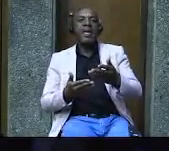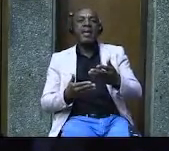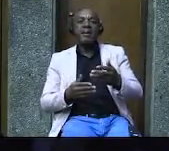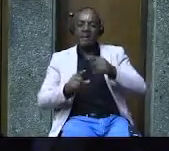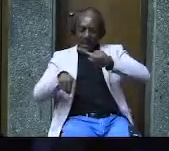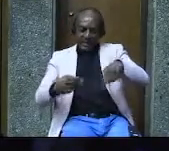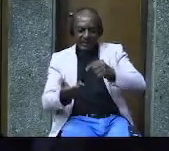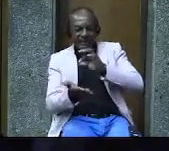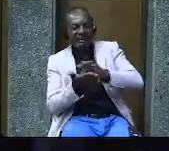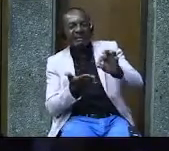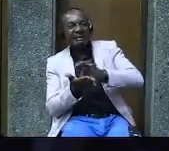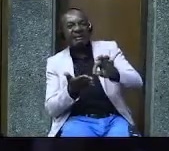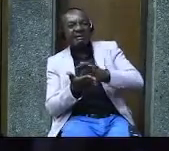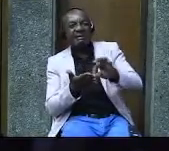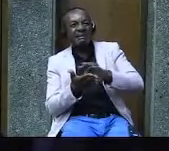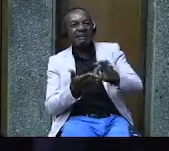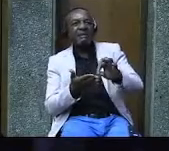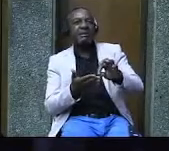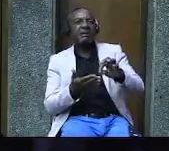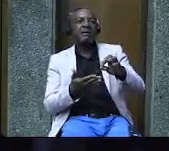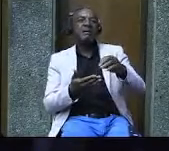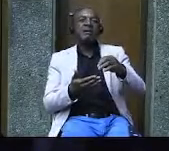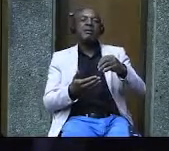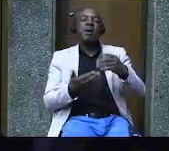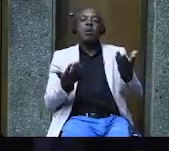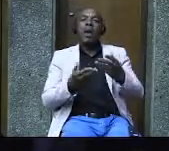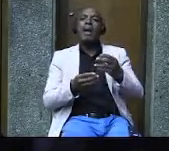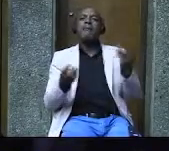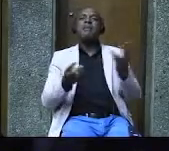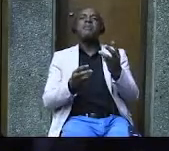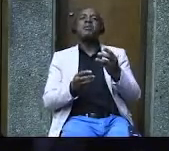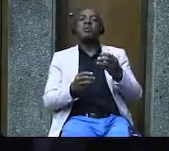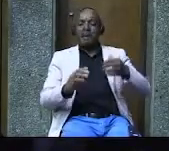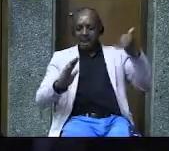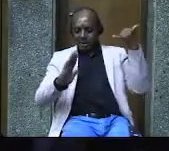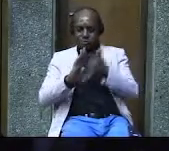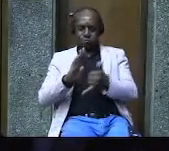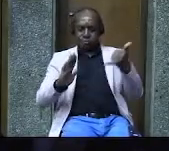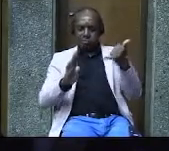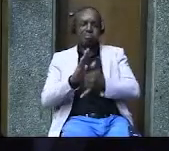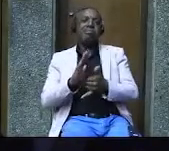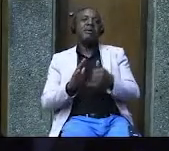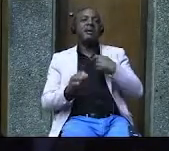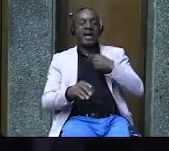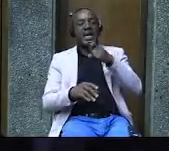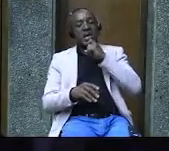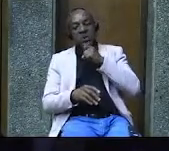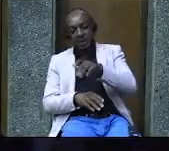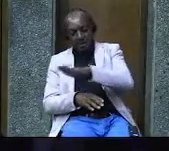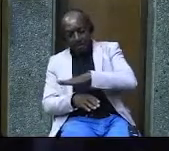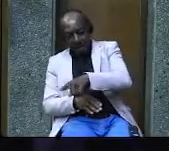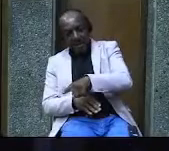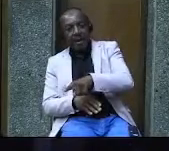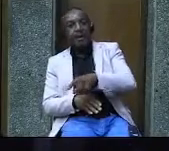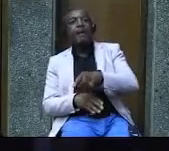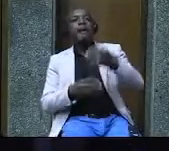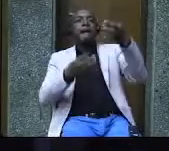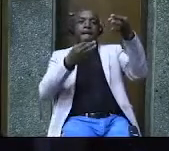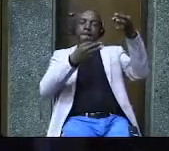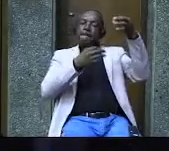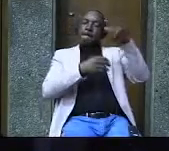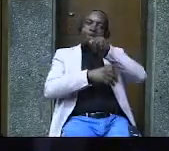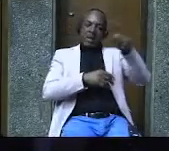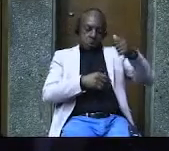ho tsona re a di sebedisa re a lema ho tsona and then masipala ha gone re fa di pampiri hore